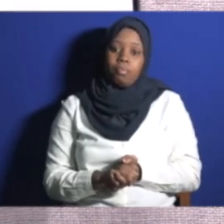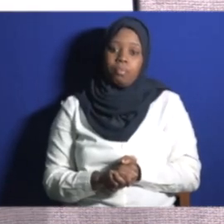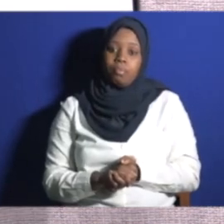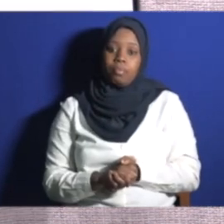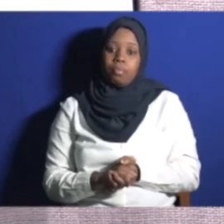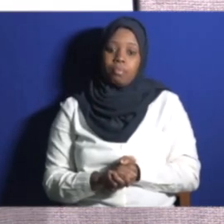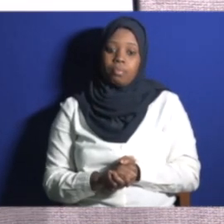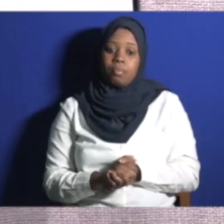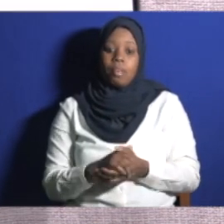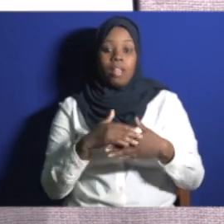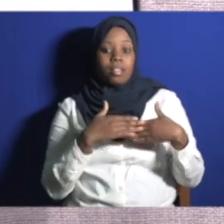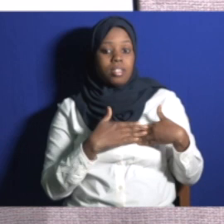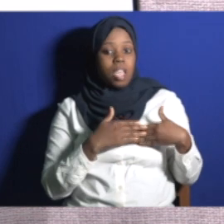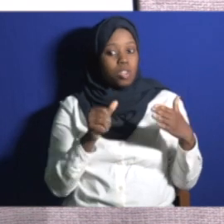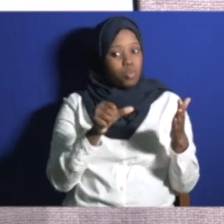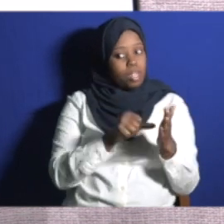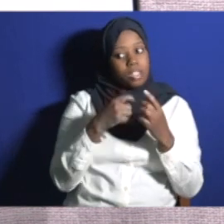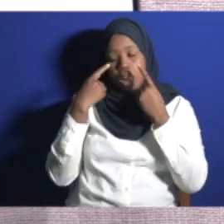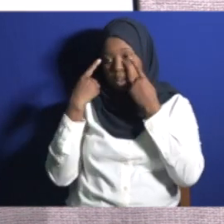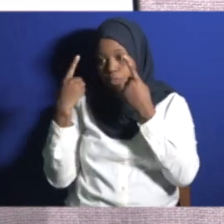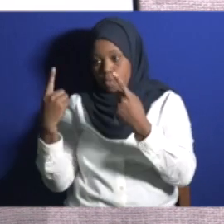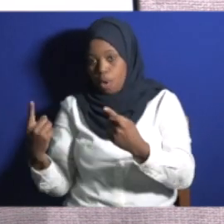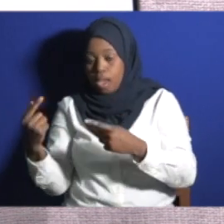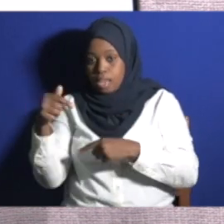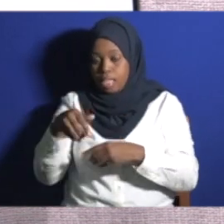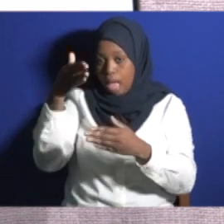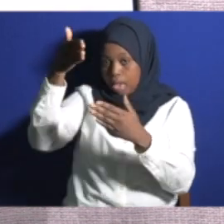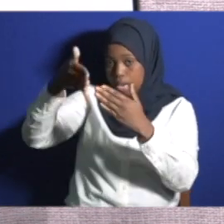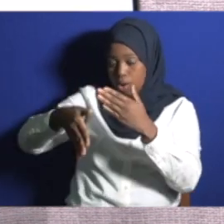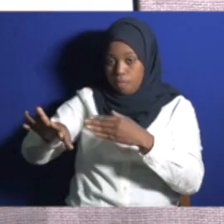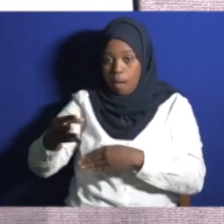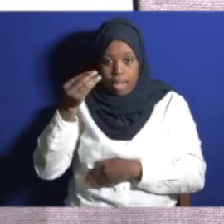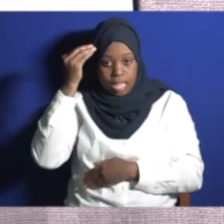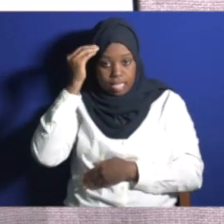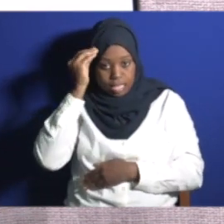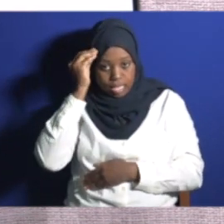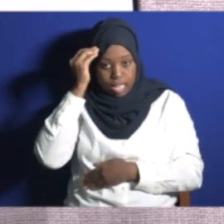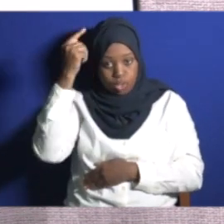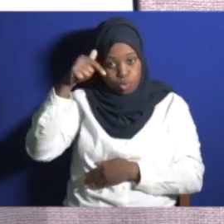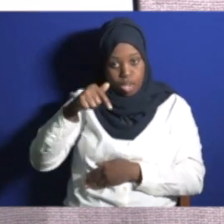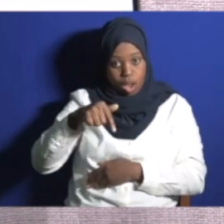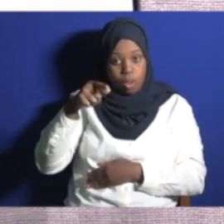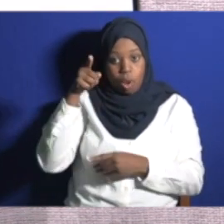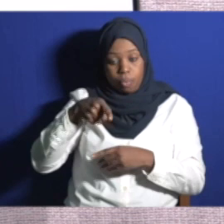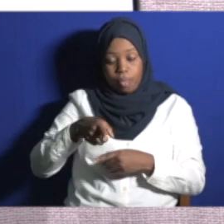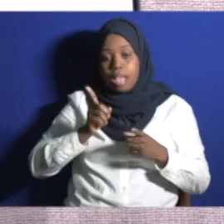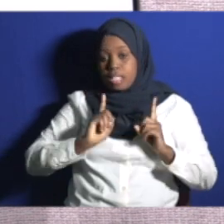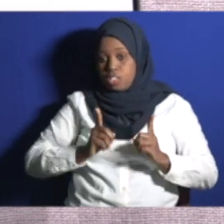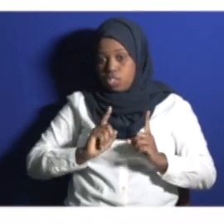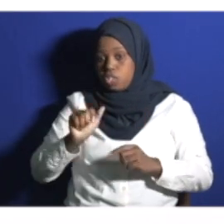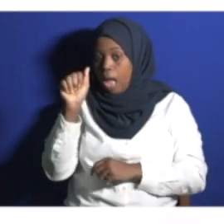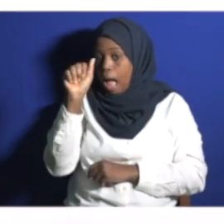Dear viewer, here is the end of our lesson for today. You are with me, Mr. Ali. See you next